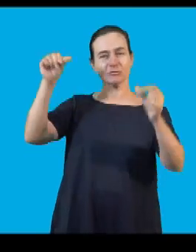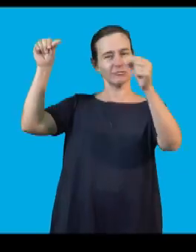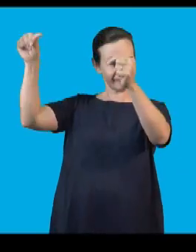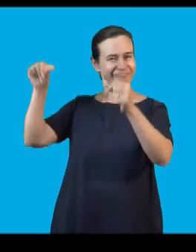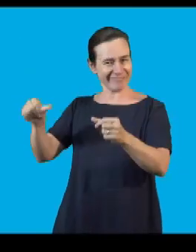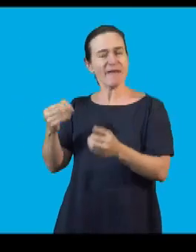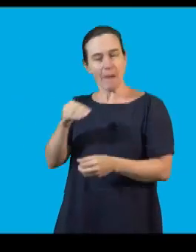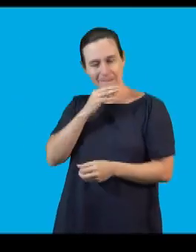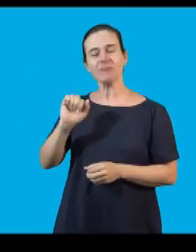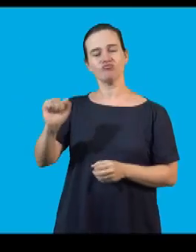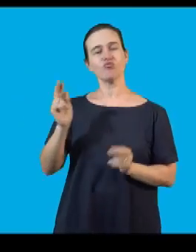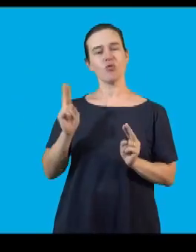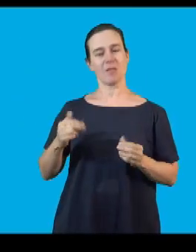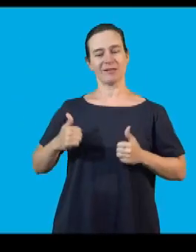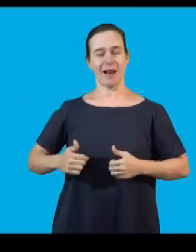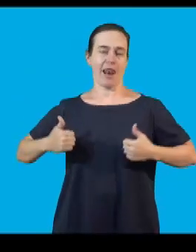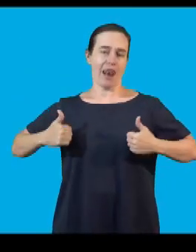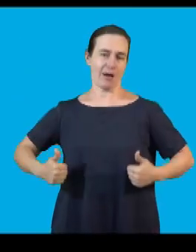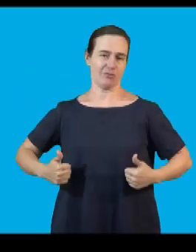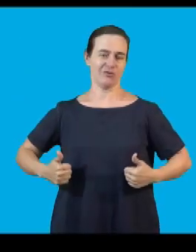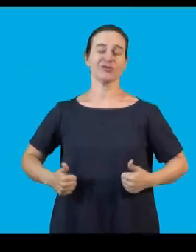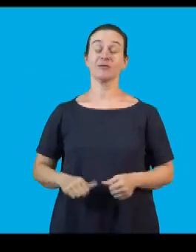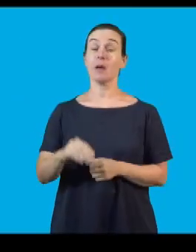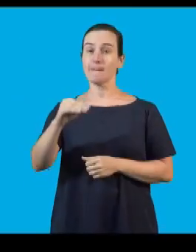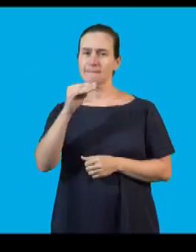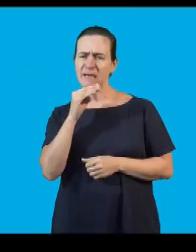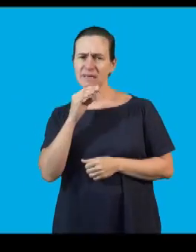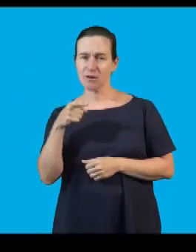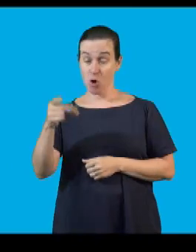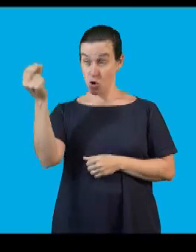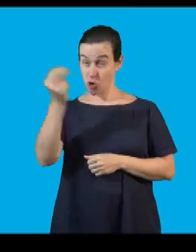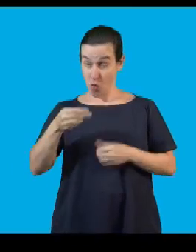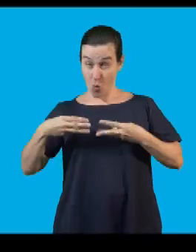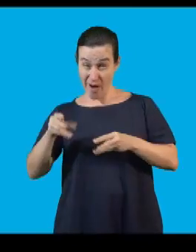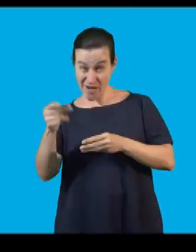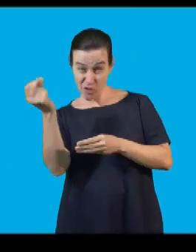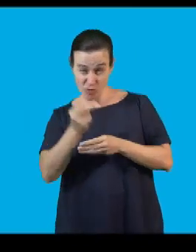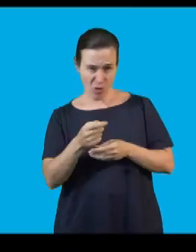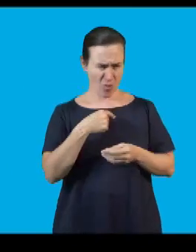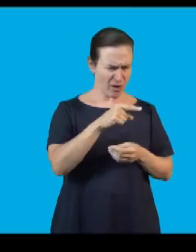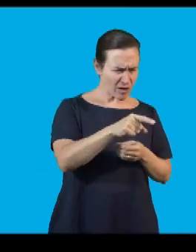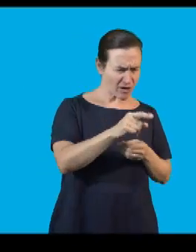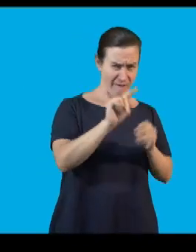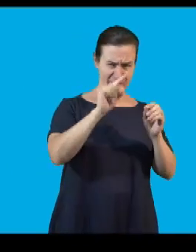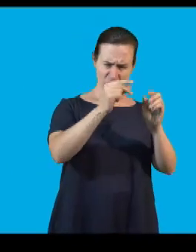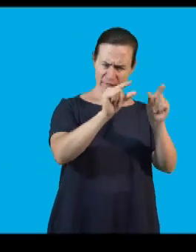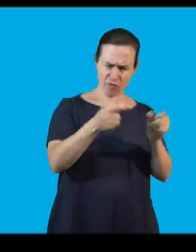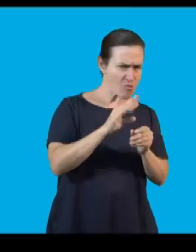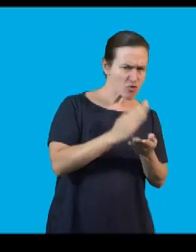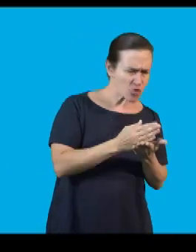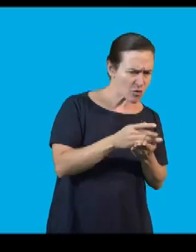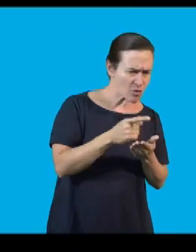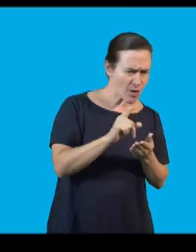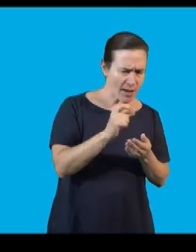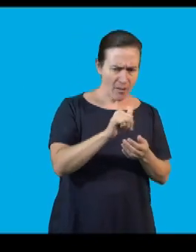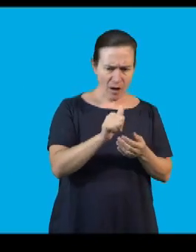the wall, okay? So the cartoonist very cleverly only revealed the setting in the last frame in